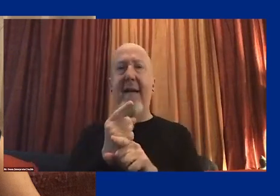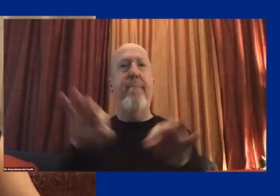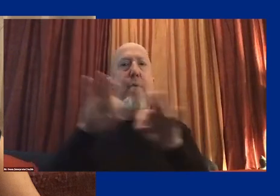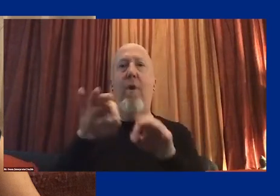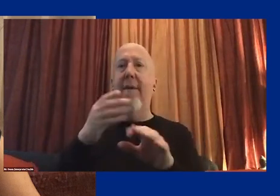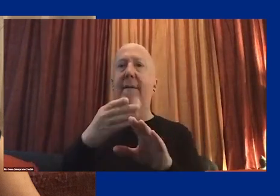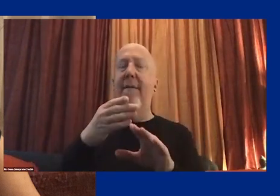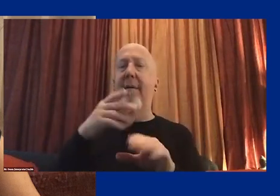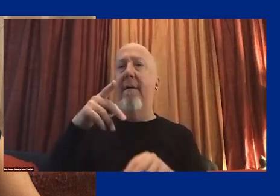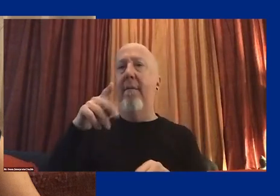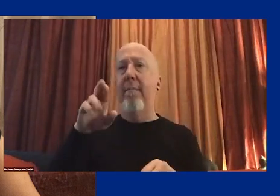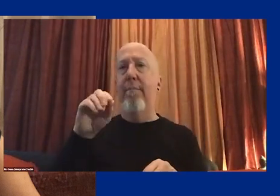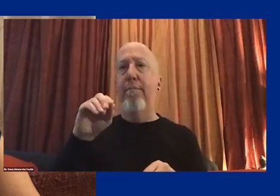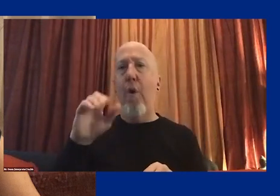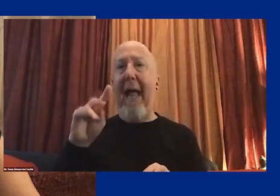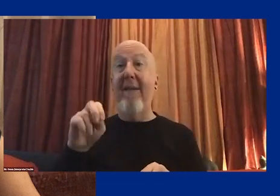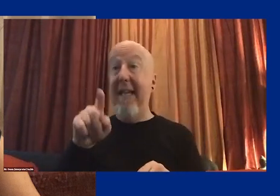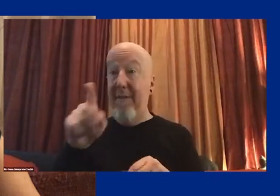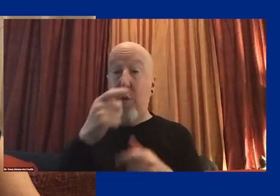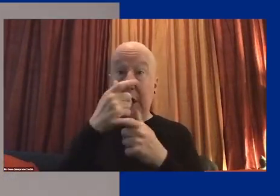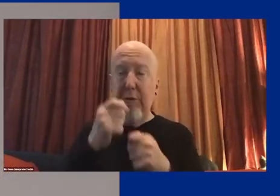please contact us because we're working on that.